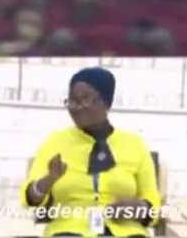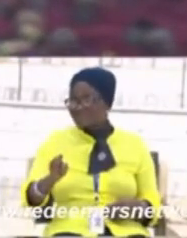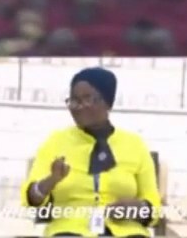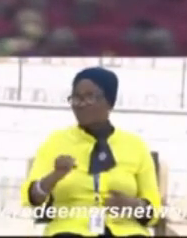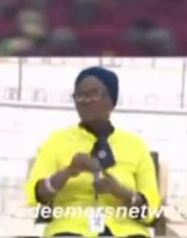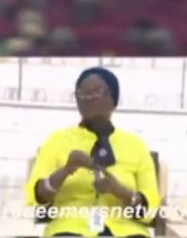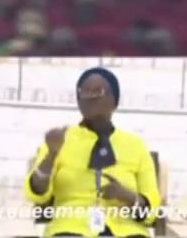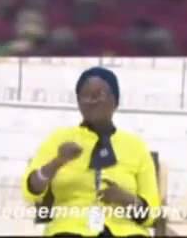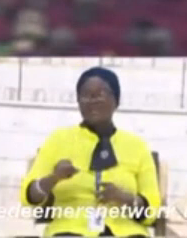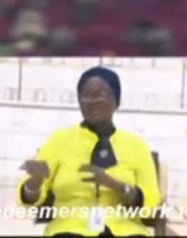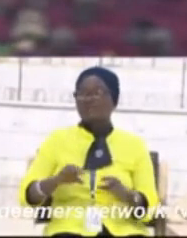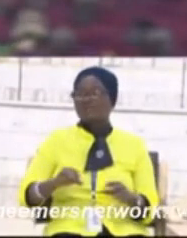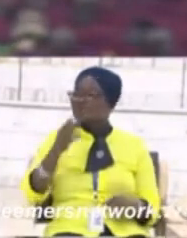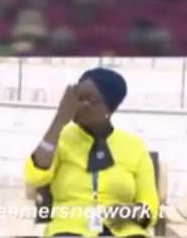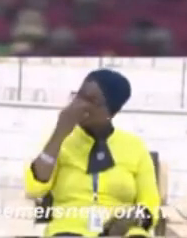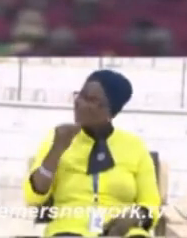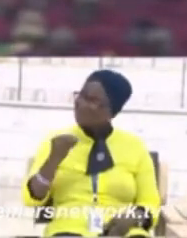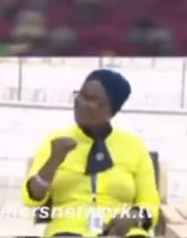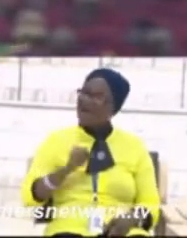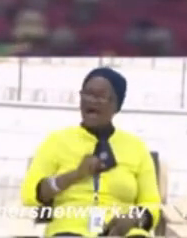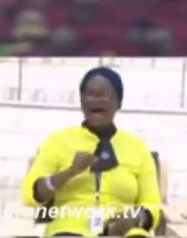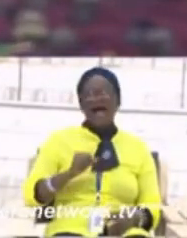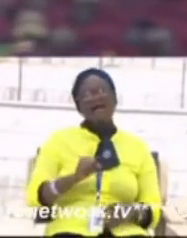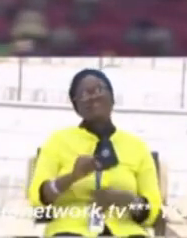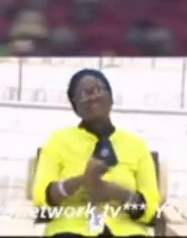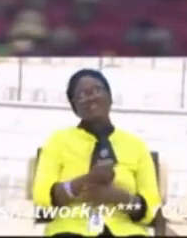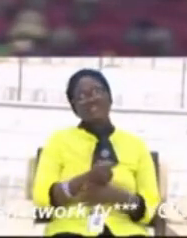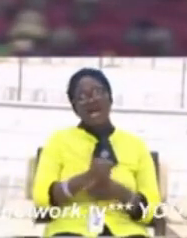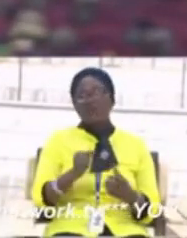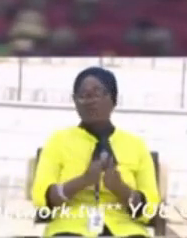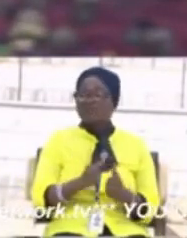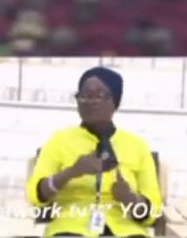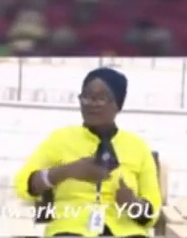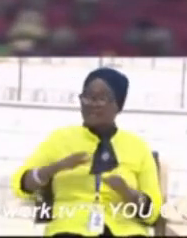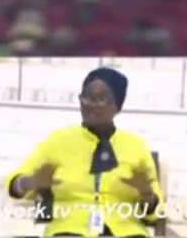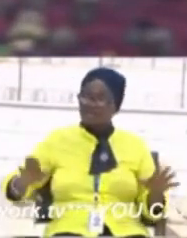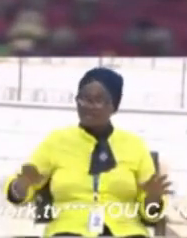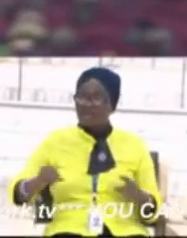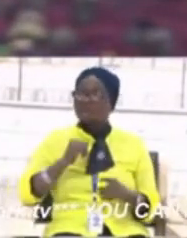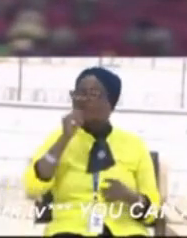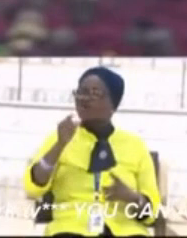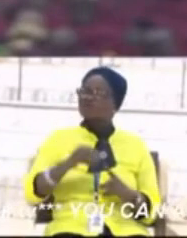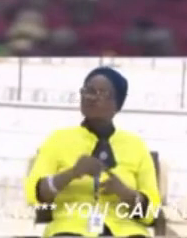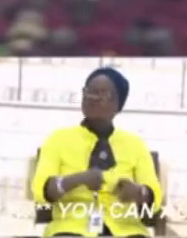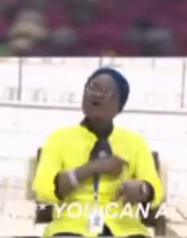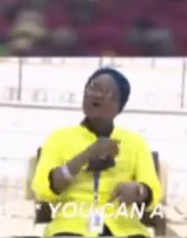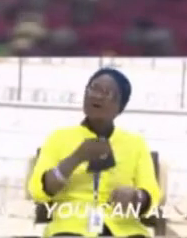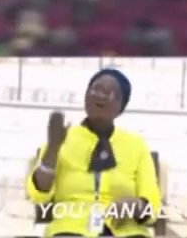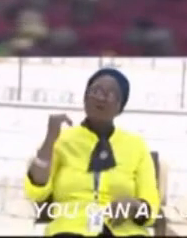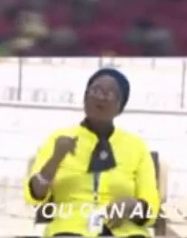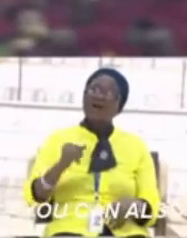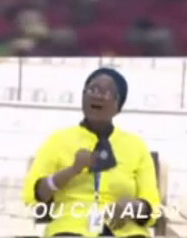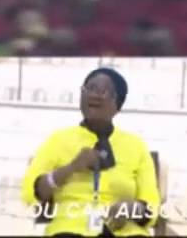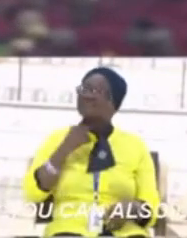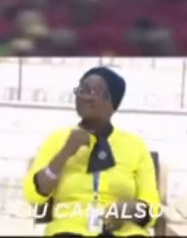I was sharing with my children not too long ago during our morning devotion. I said, I've just gone around